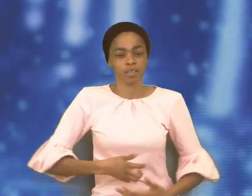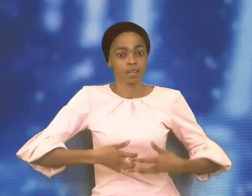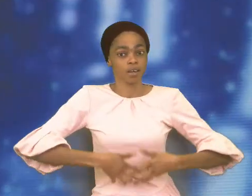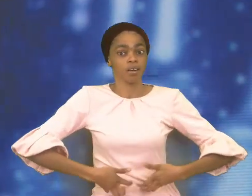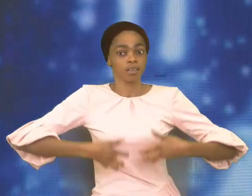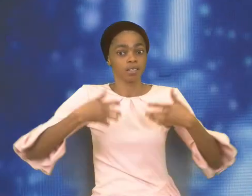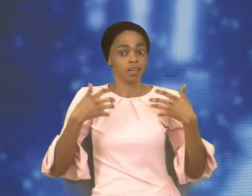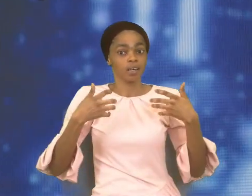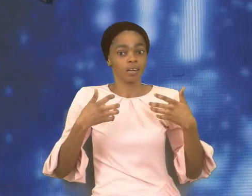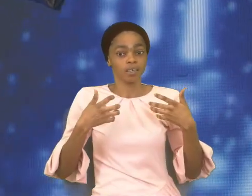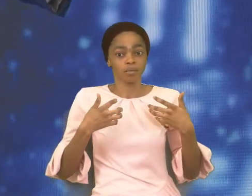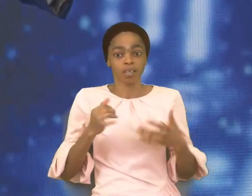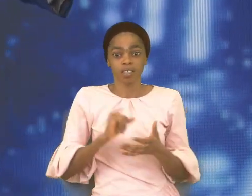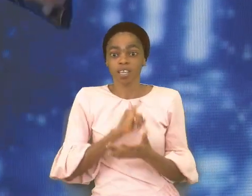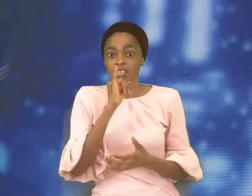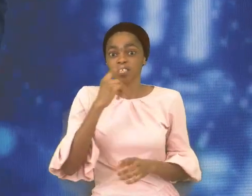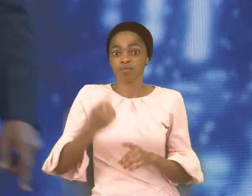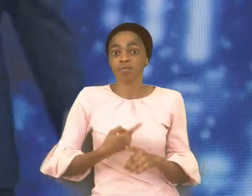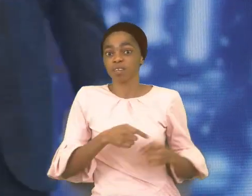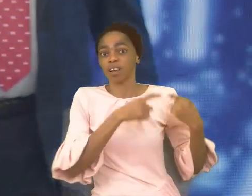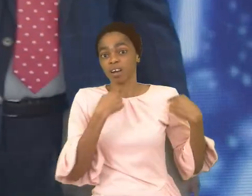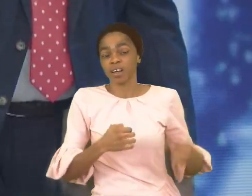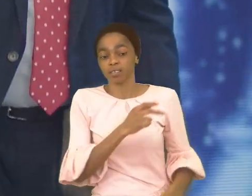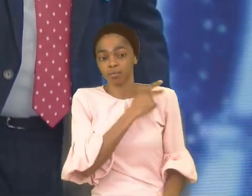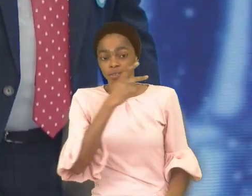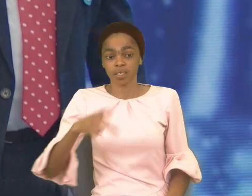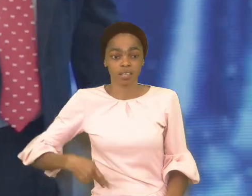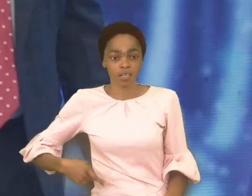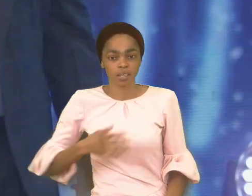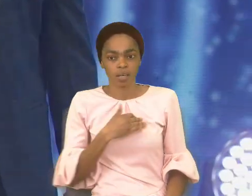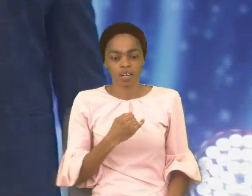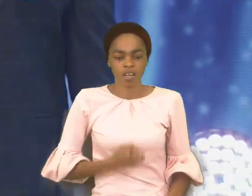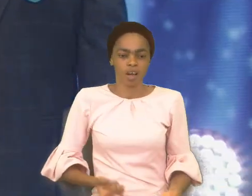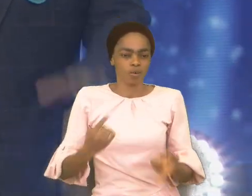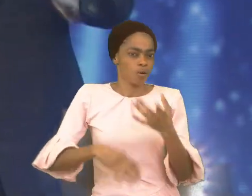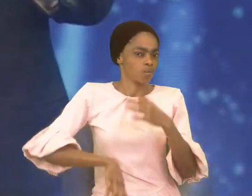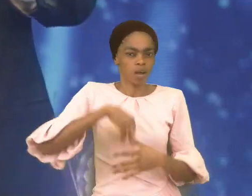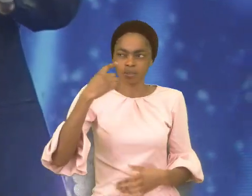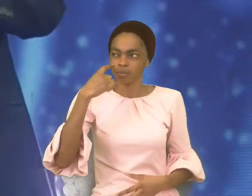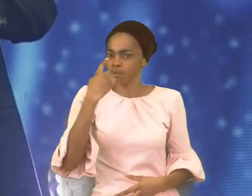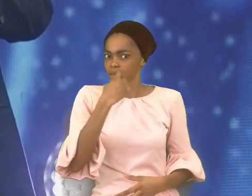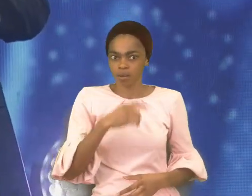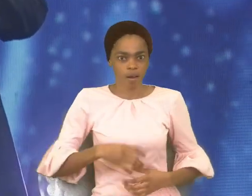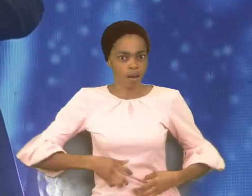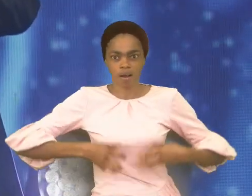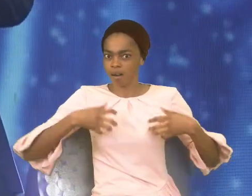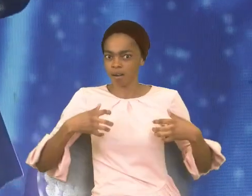oozed out of his eyeballs. And yet they said, go ahead,